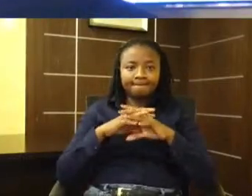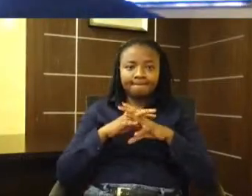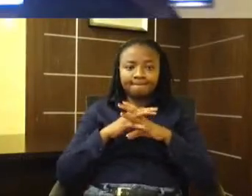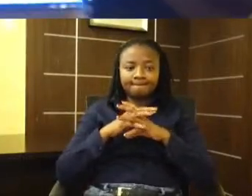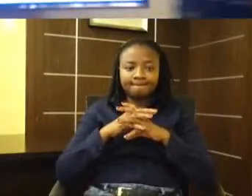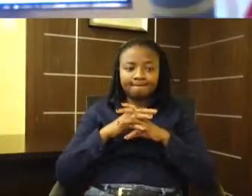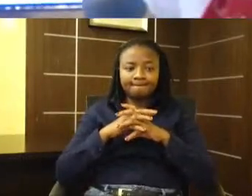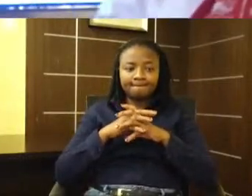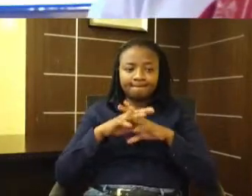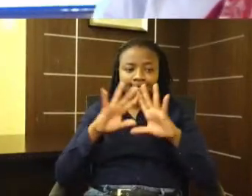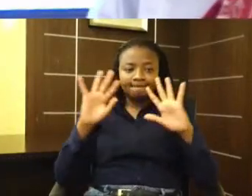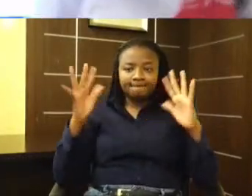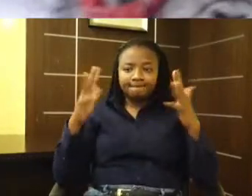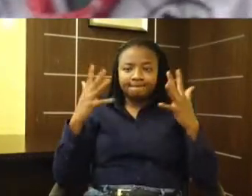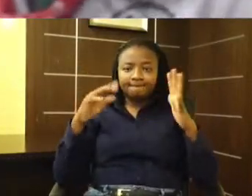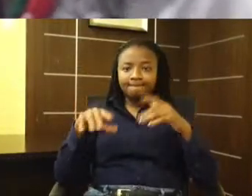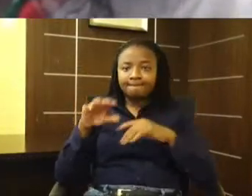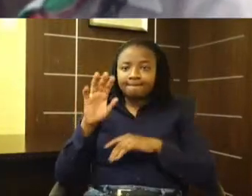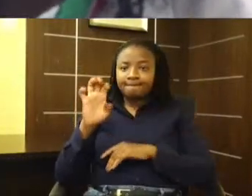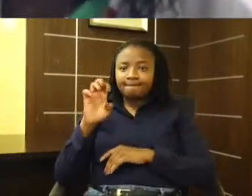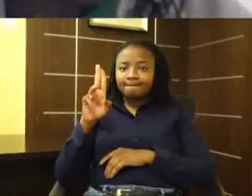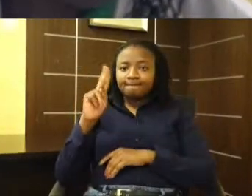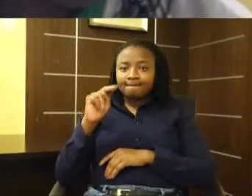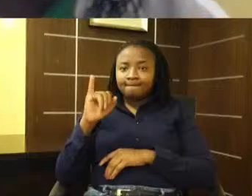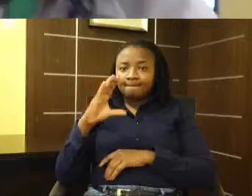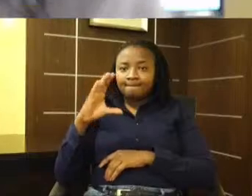Thank you very much, Eunice.